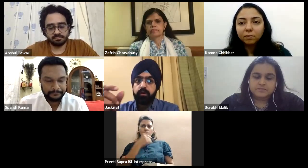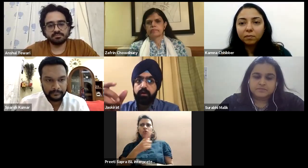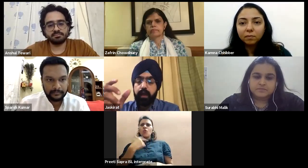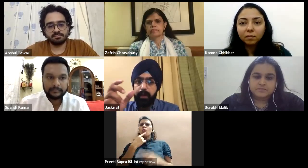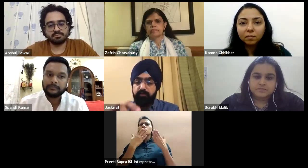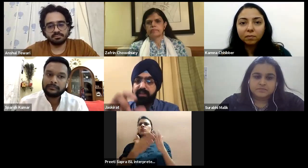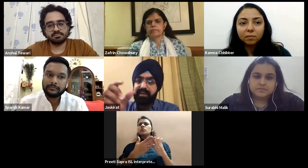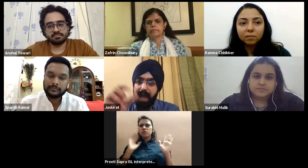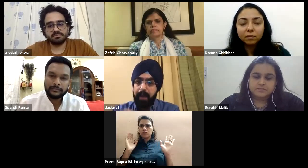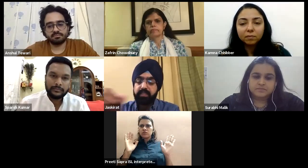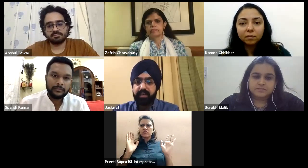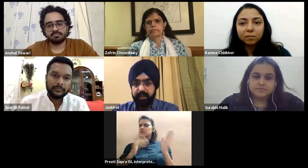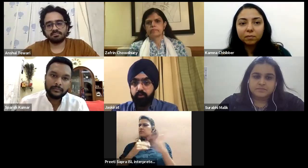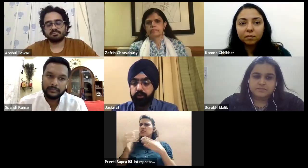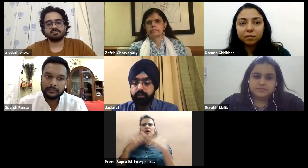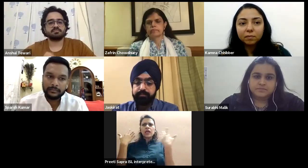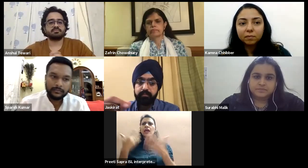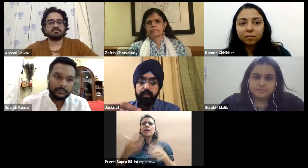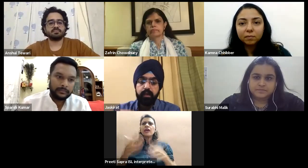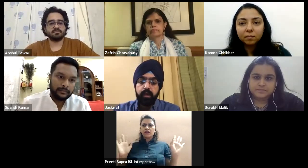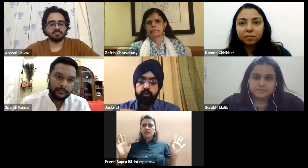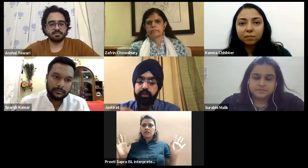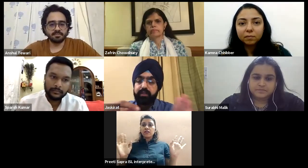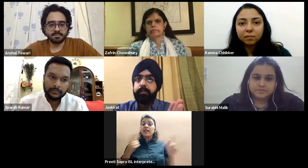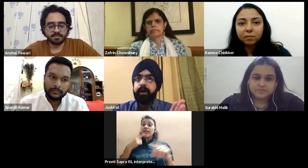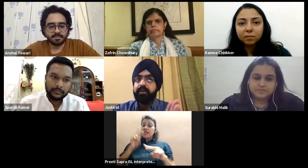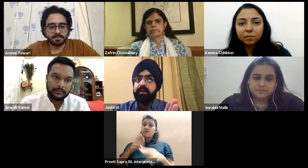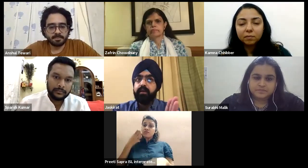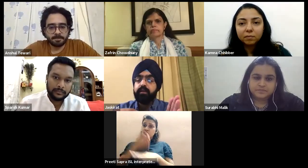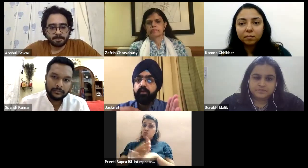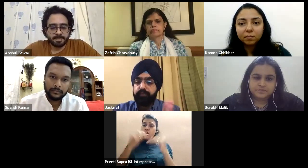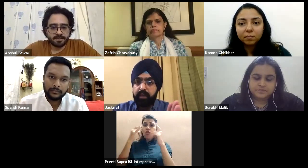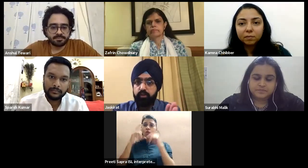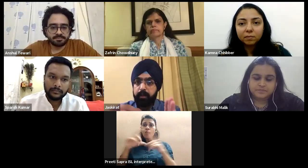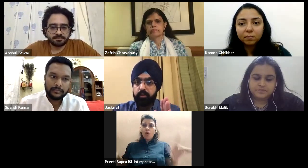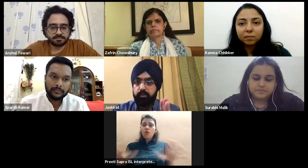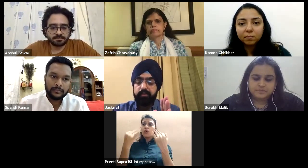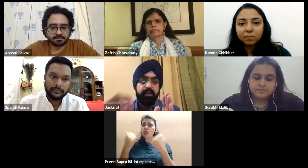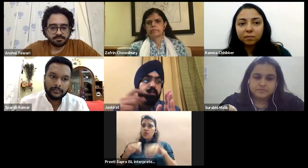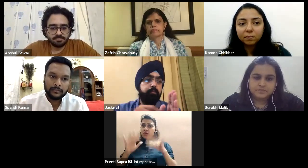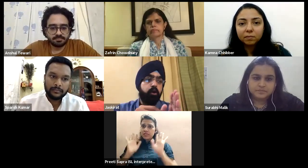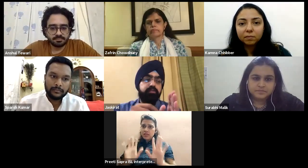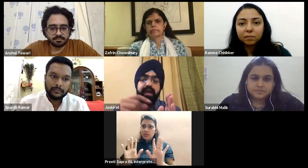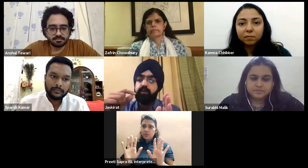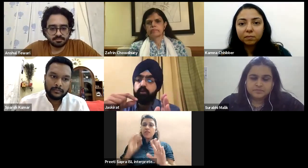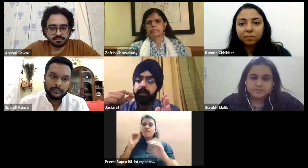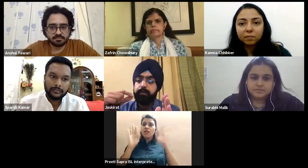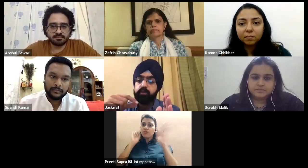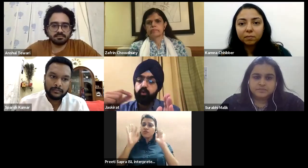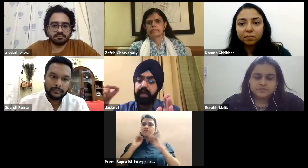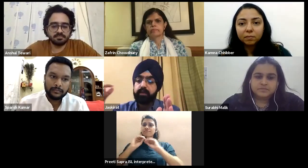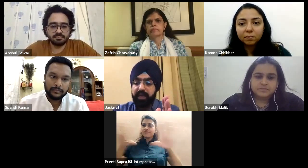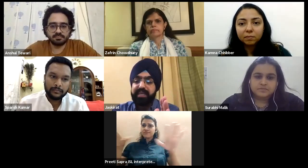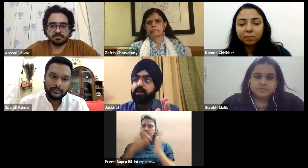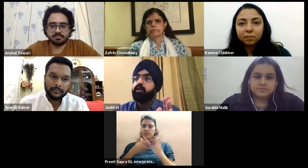So when you amplify the damage that it has caused, to show that this person, there was a fake news about this person, and because of that, he was not